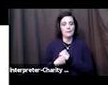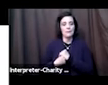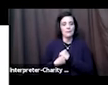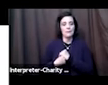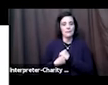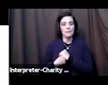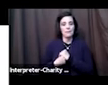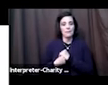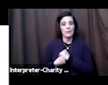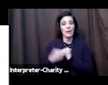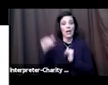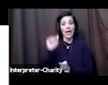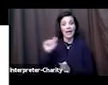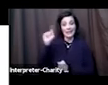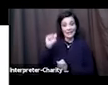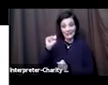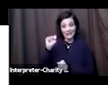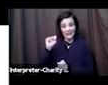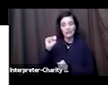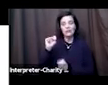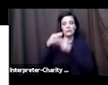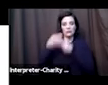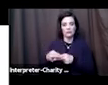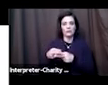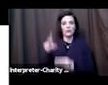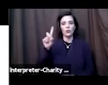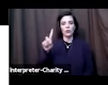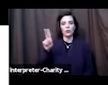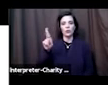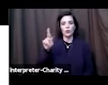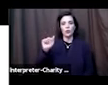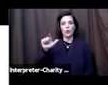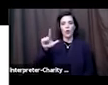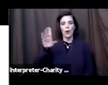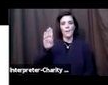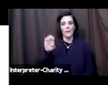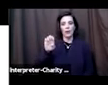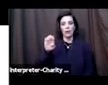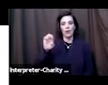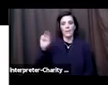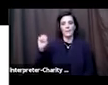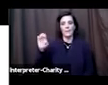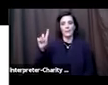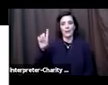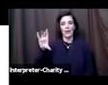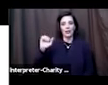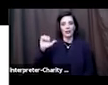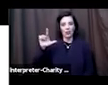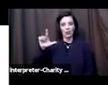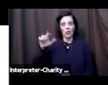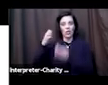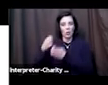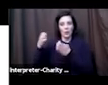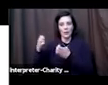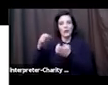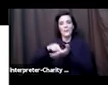AT is considered durable medical equipment under the Medicaid and CHIP programs, which means it has to be